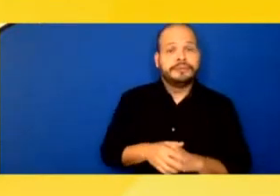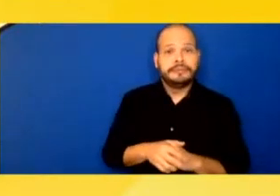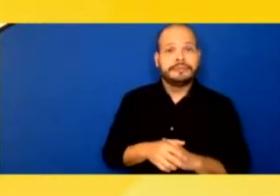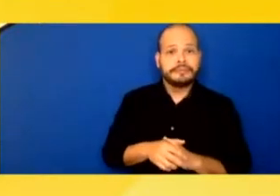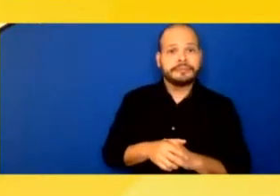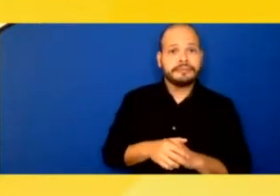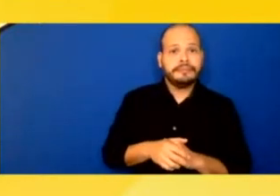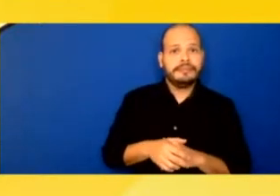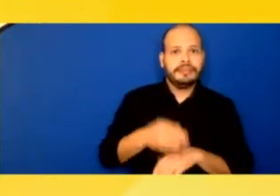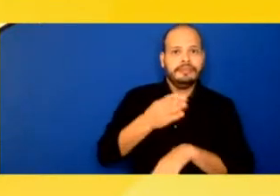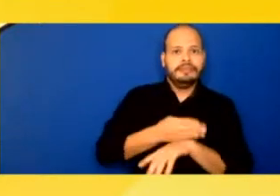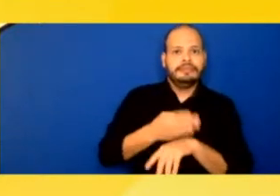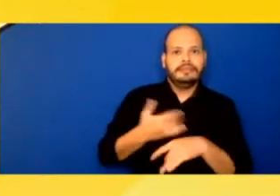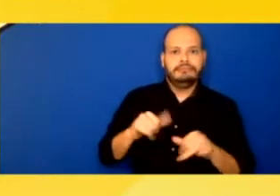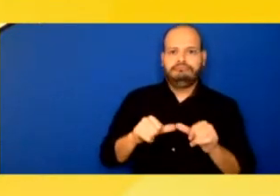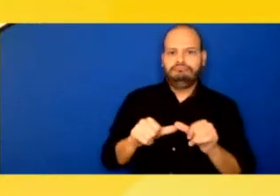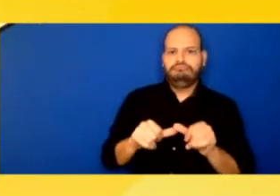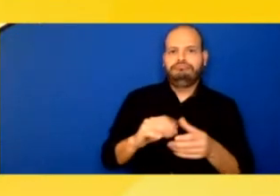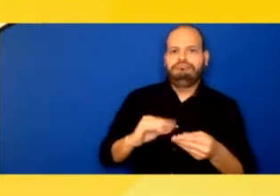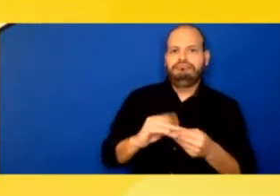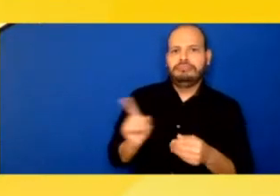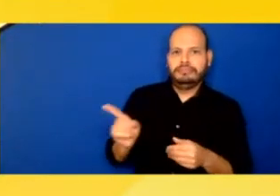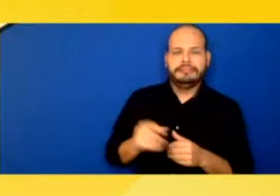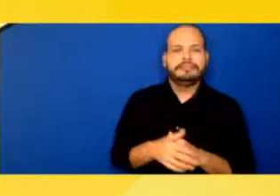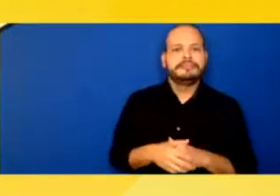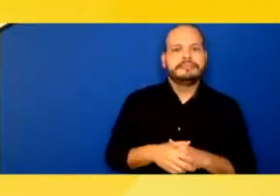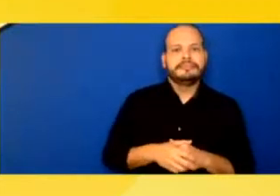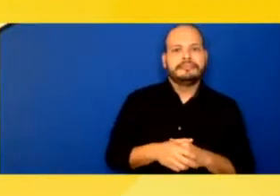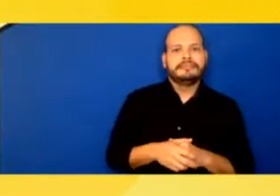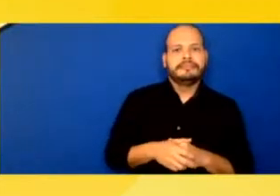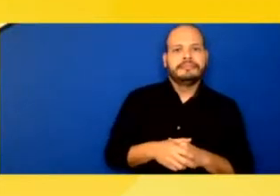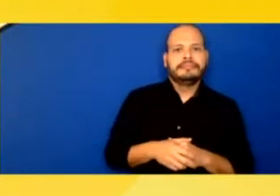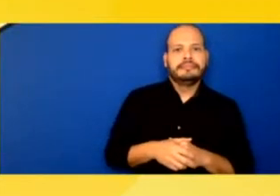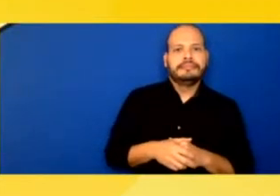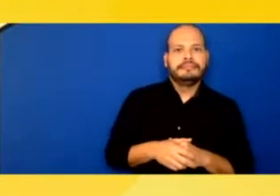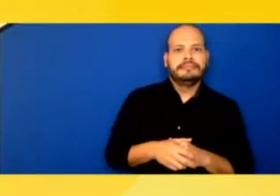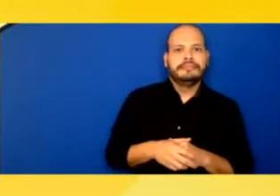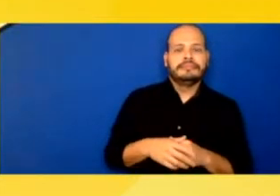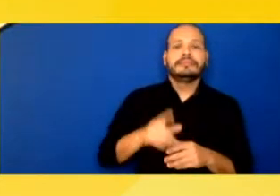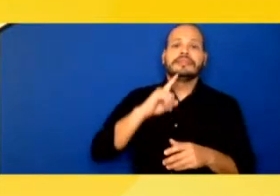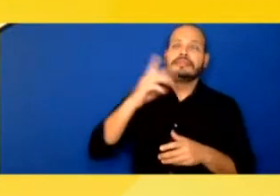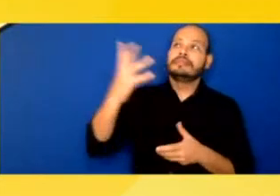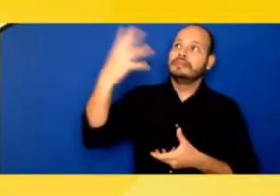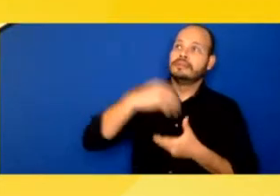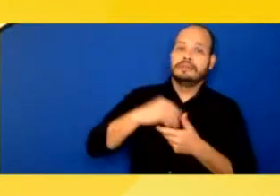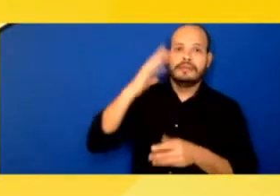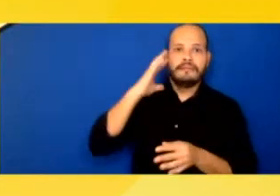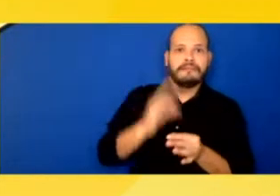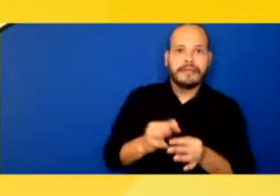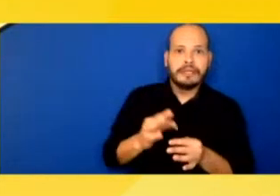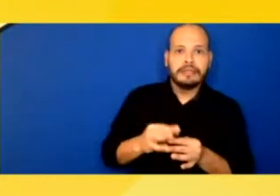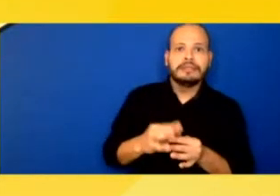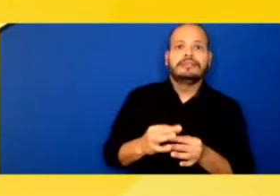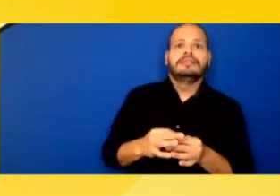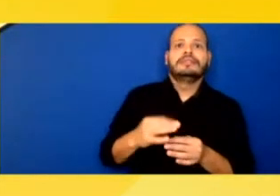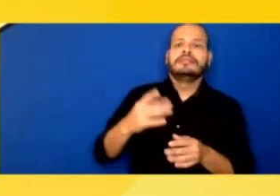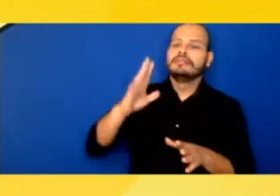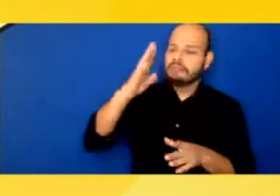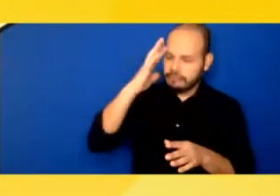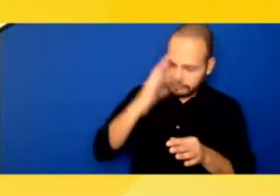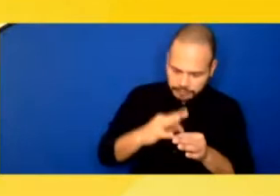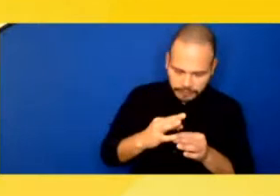is faith that works. We've had enough faith that prays. We've had enough faith